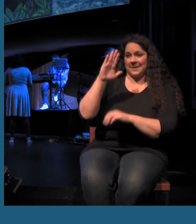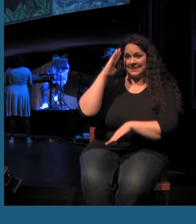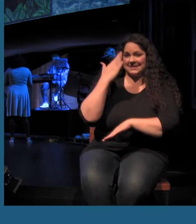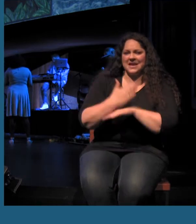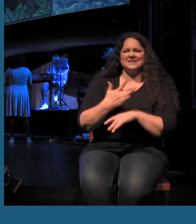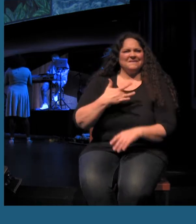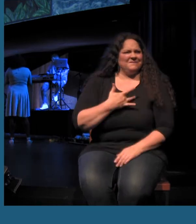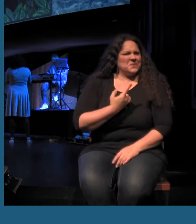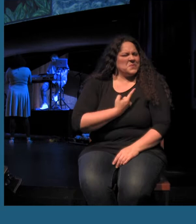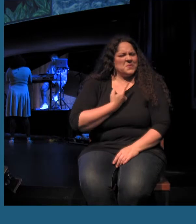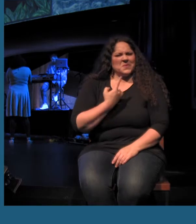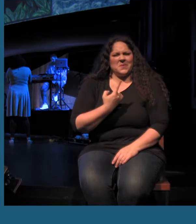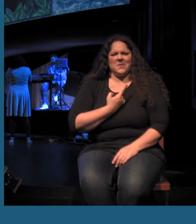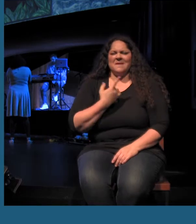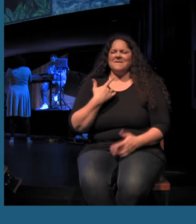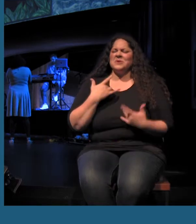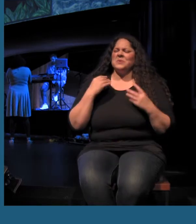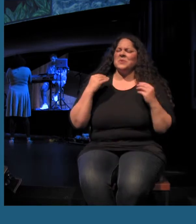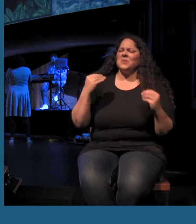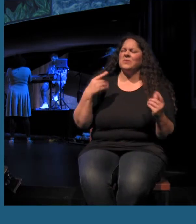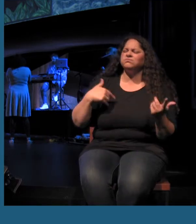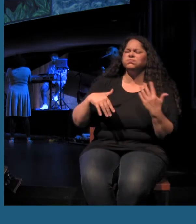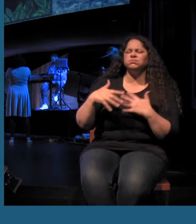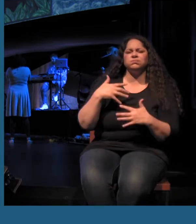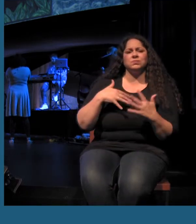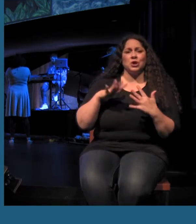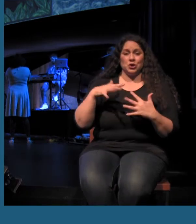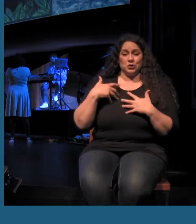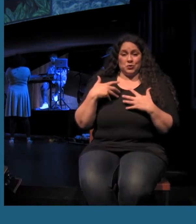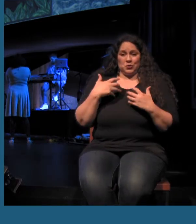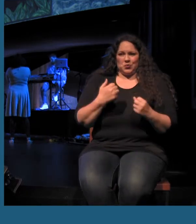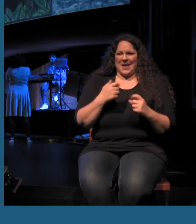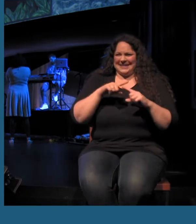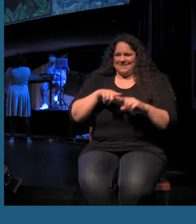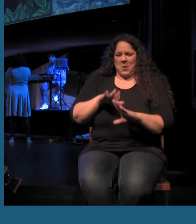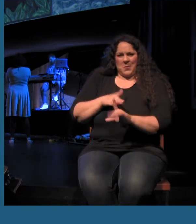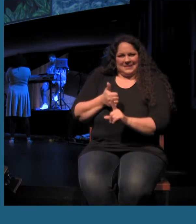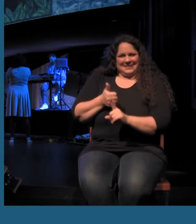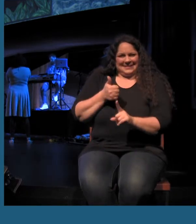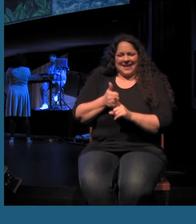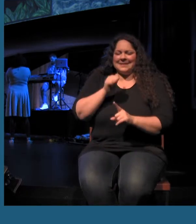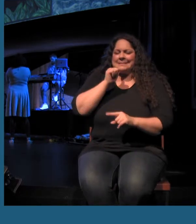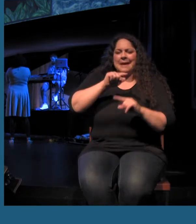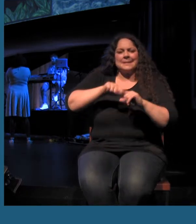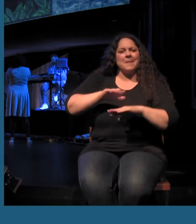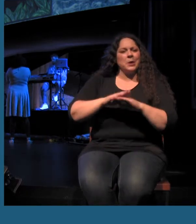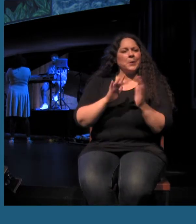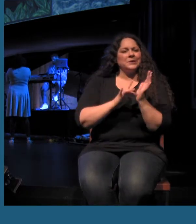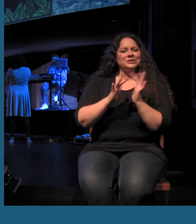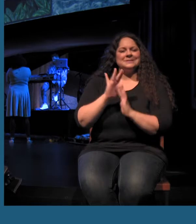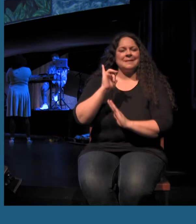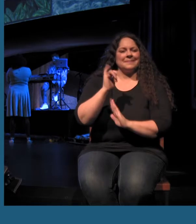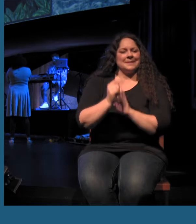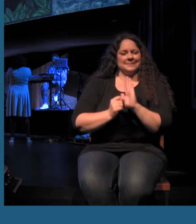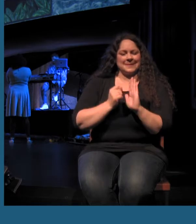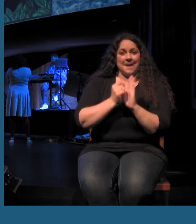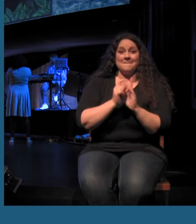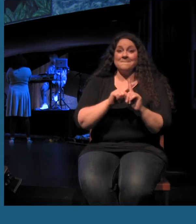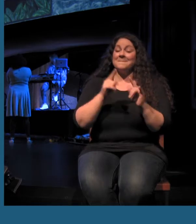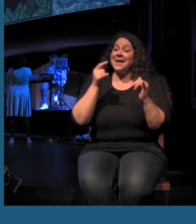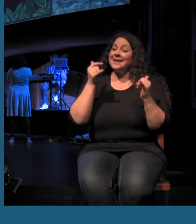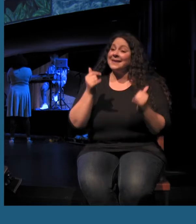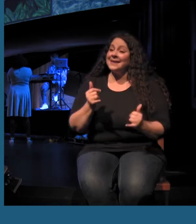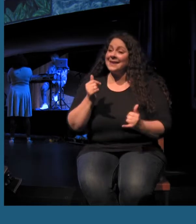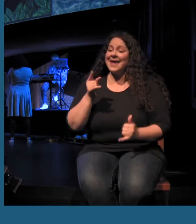rejected. At that time, her strength was dependent on herself and not Jesus. But now, she is confident